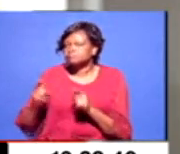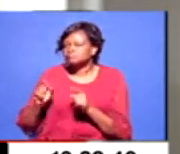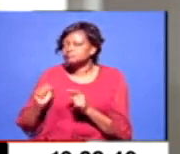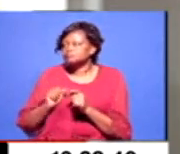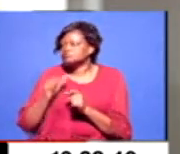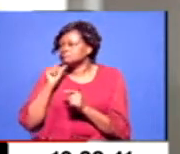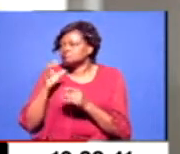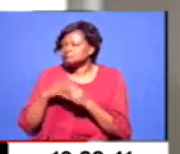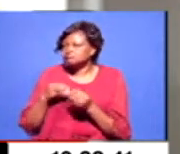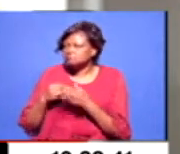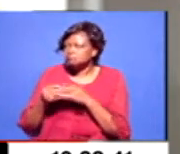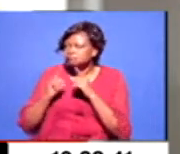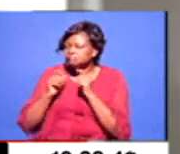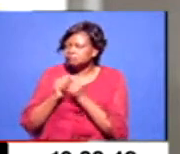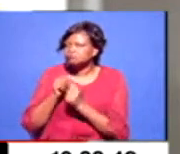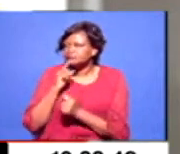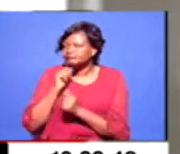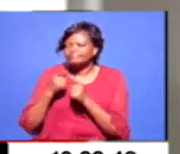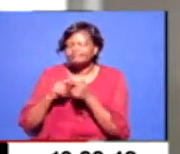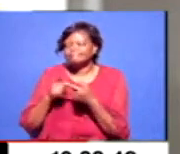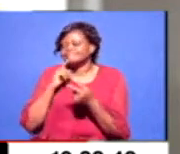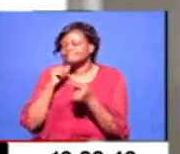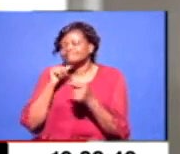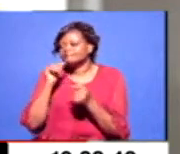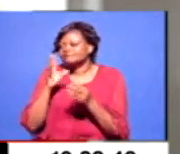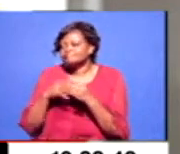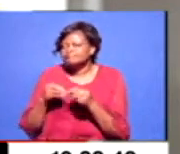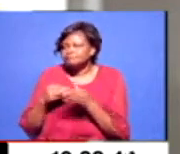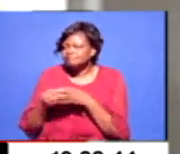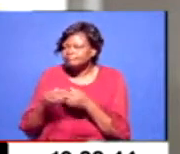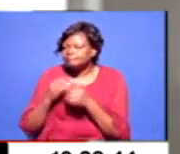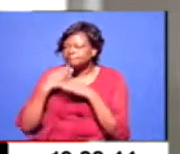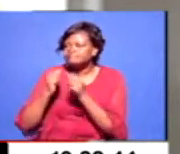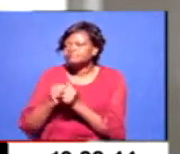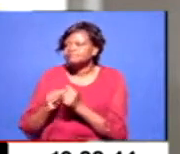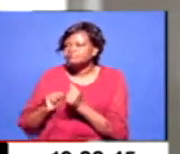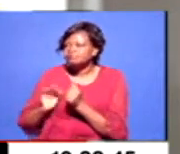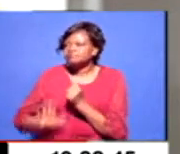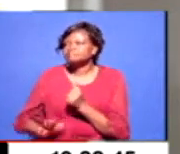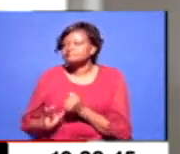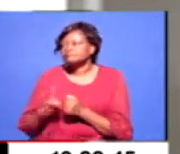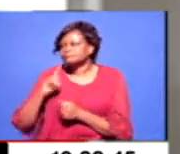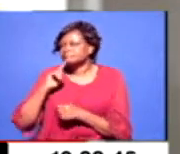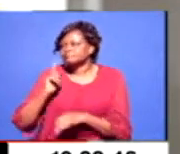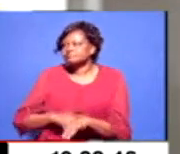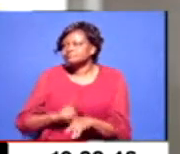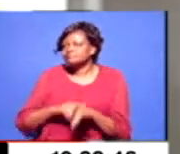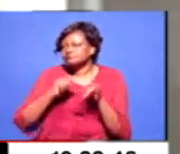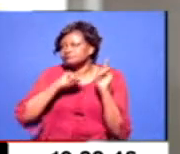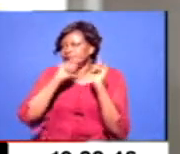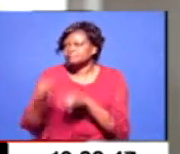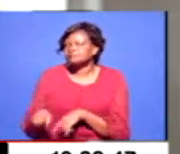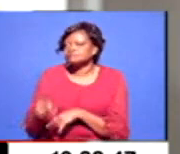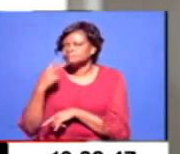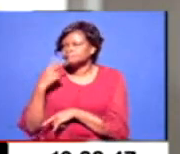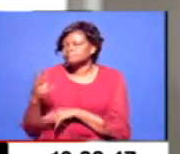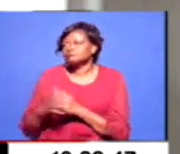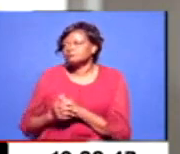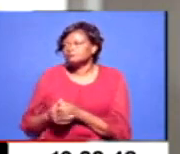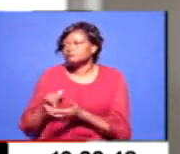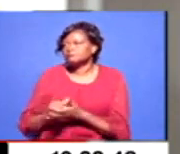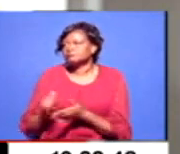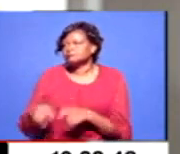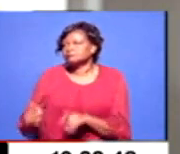to the parent. Even the dad is also not comfortable to talk to the issue, to share with the daughter. So when she just came in, I saw she doesn't have